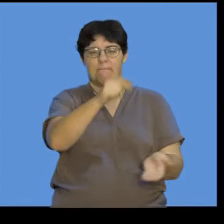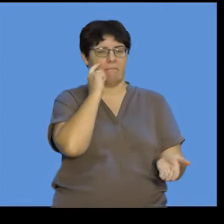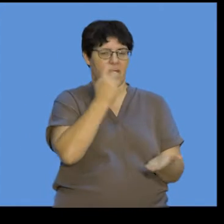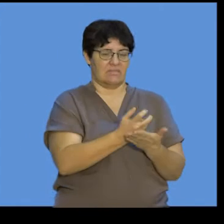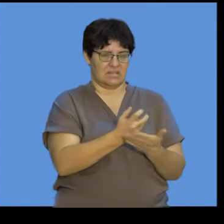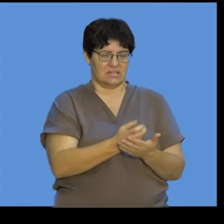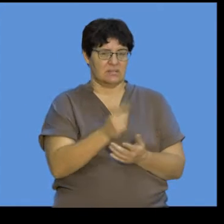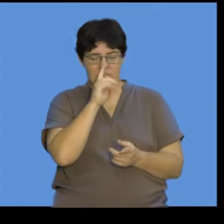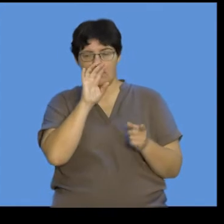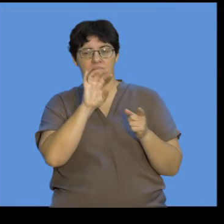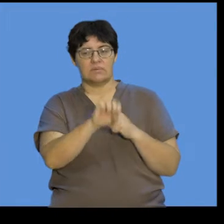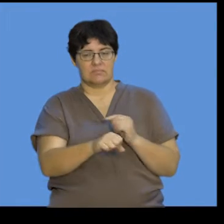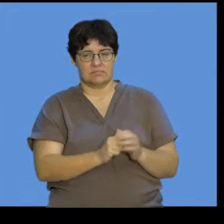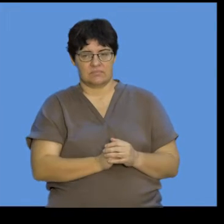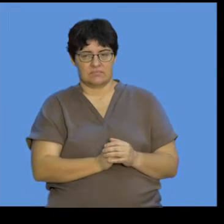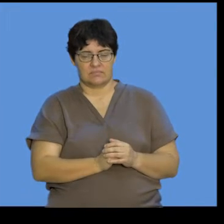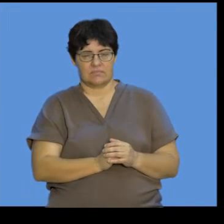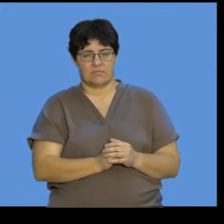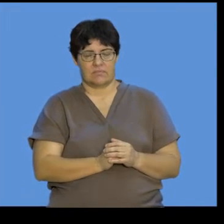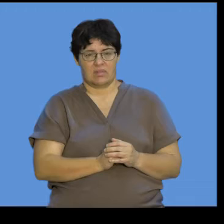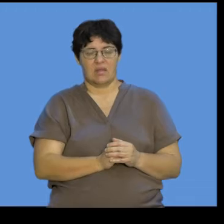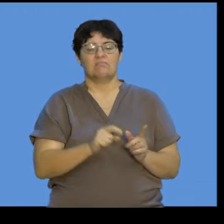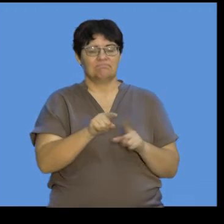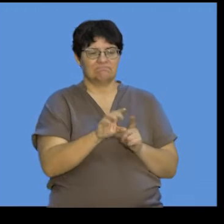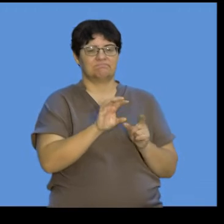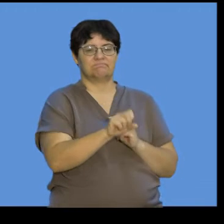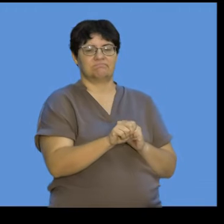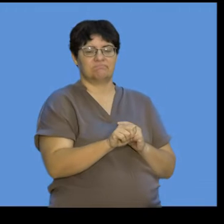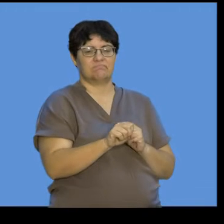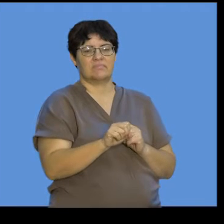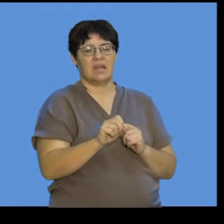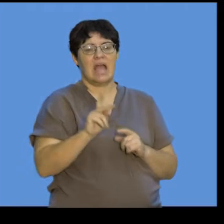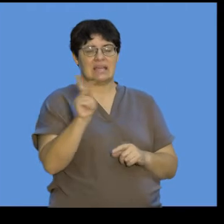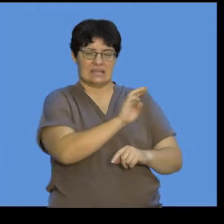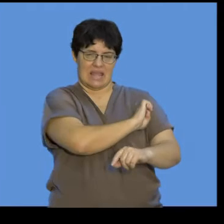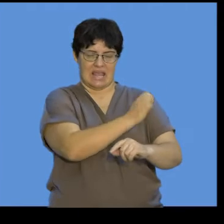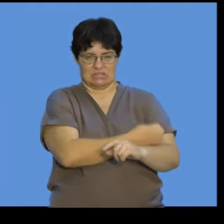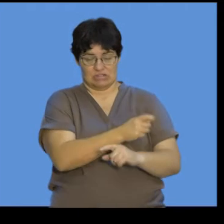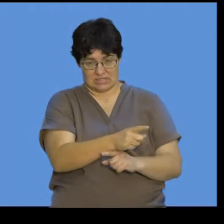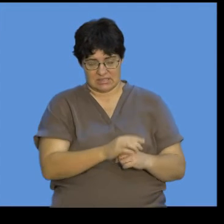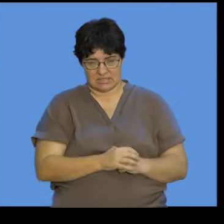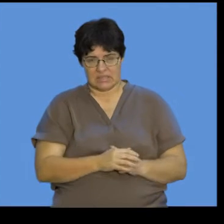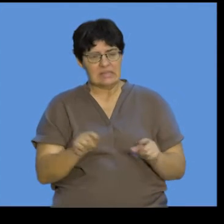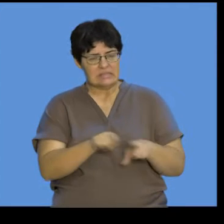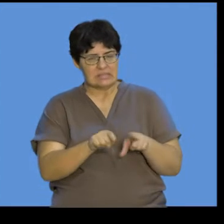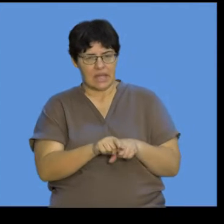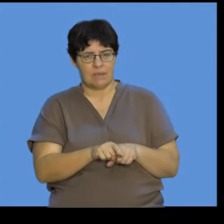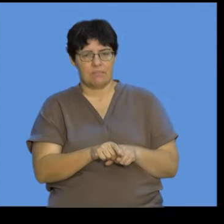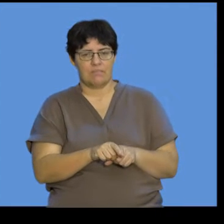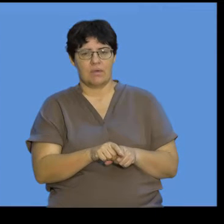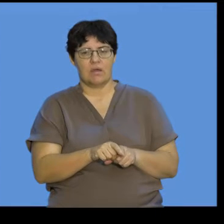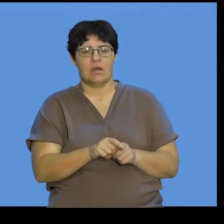particle nature of matter with respect to the kinetic molecular theory. Also, if you observe smoke that